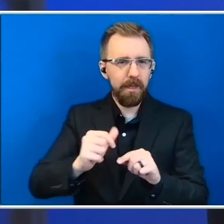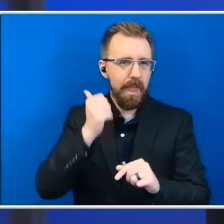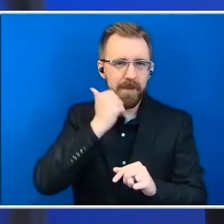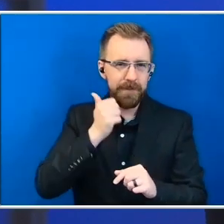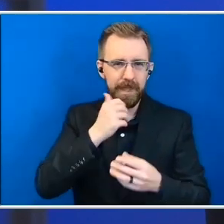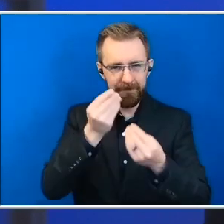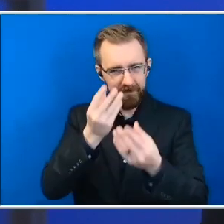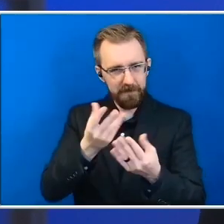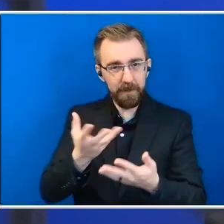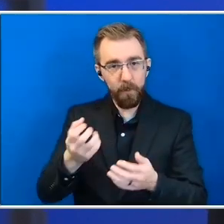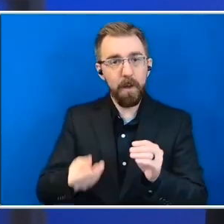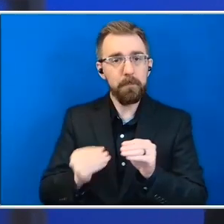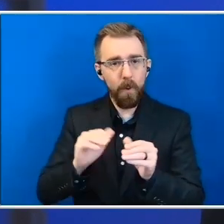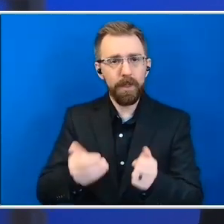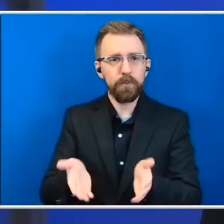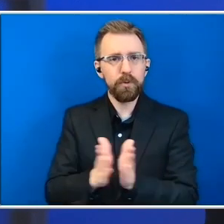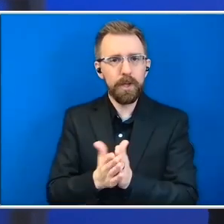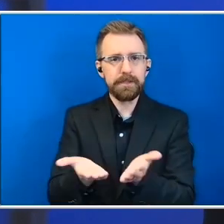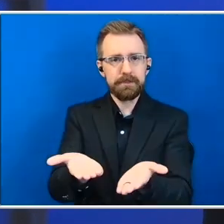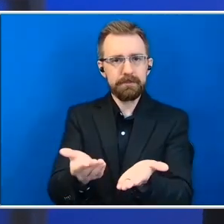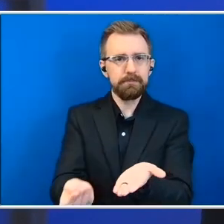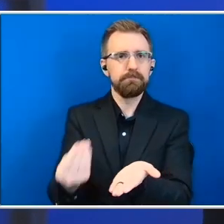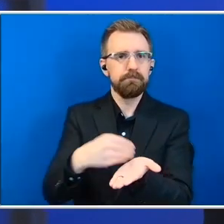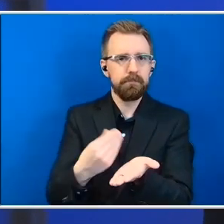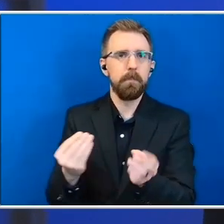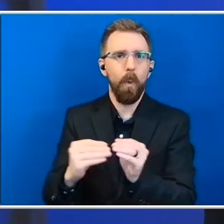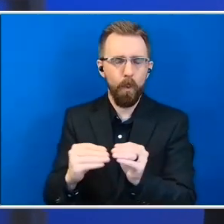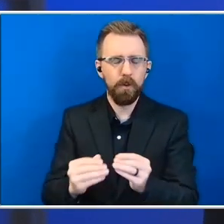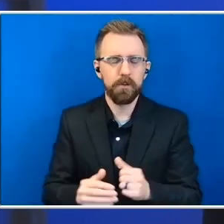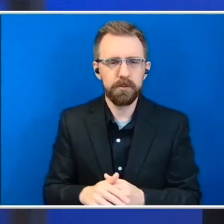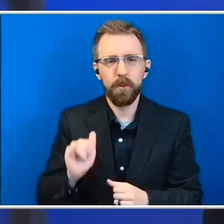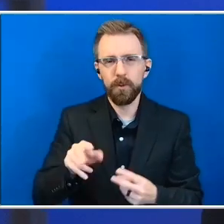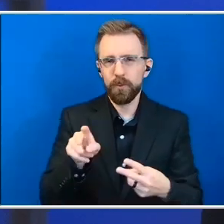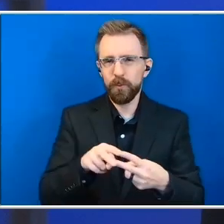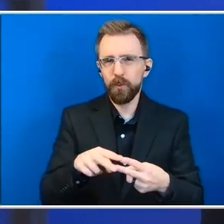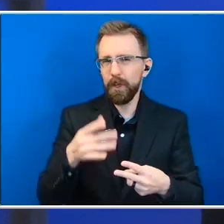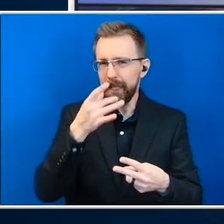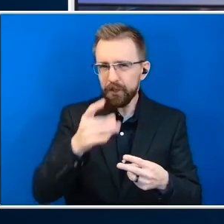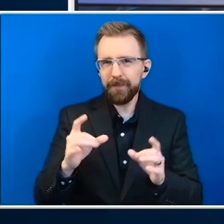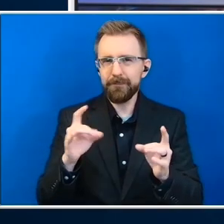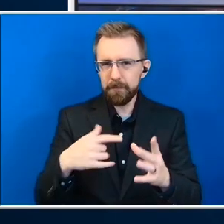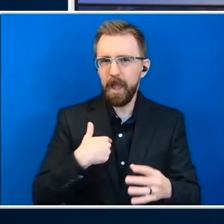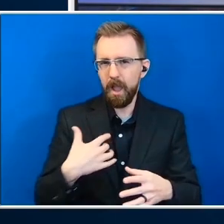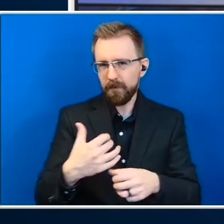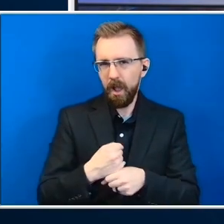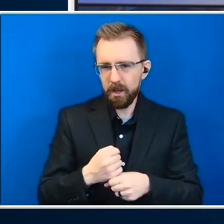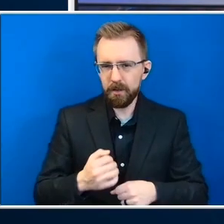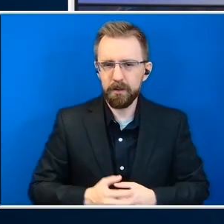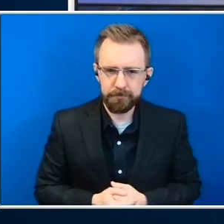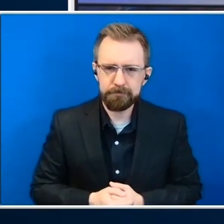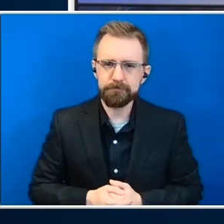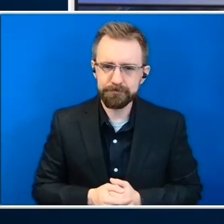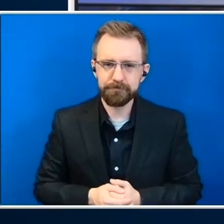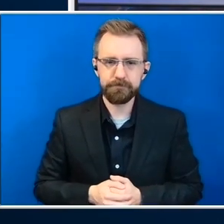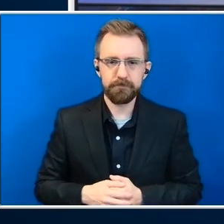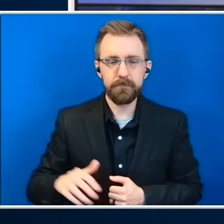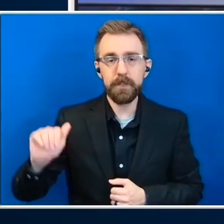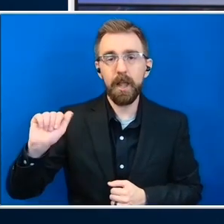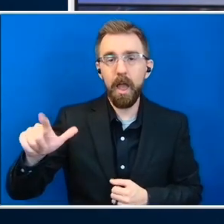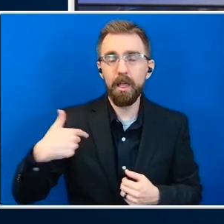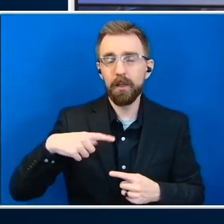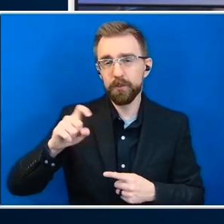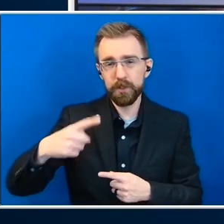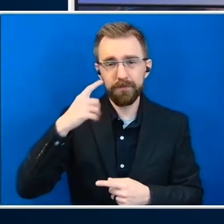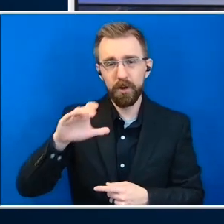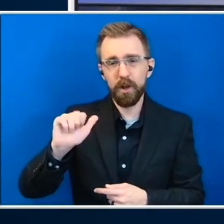can request more. So those are the two most interesting pieces of feedback that I've gotten. Al has a question for Carlos. Al wants